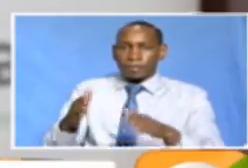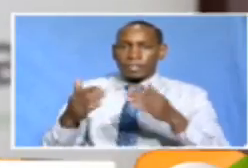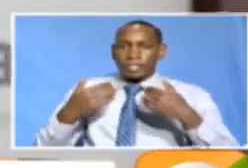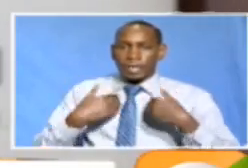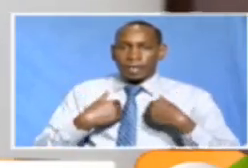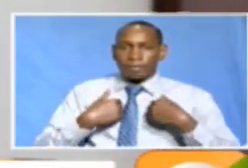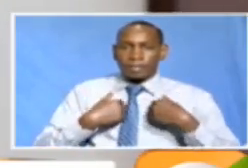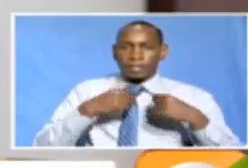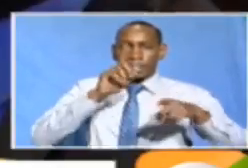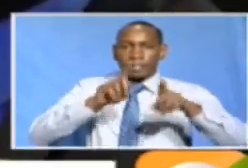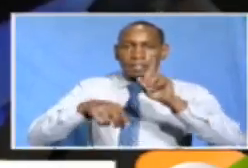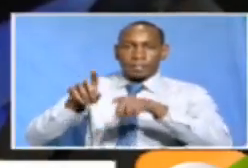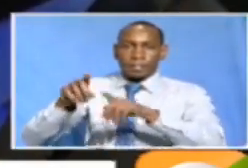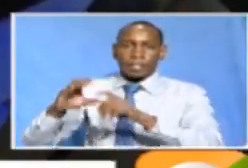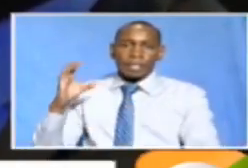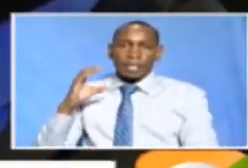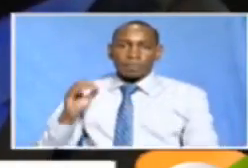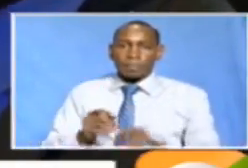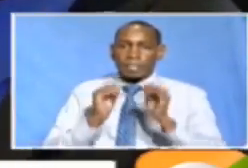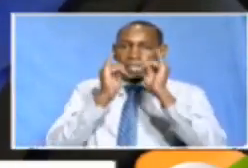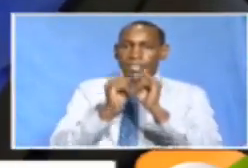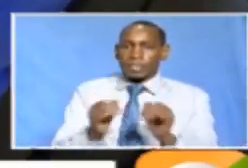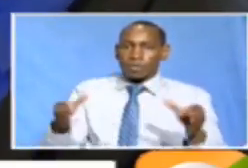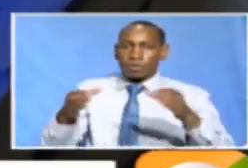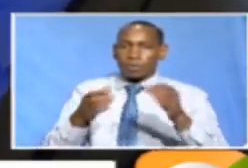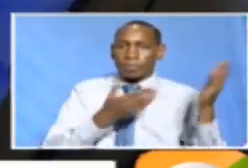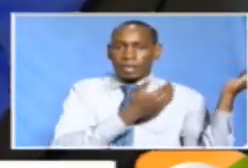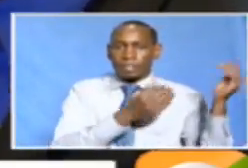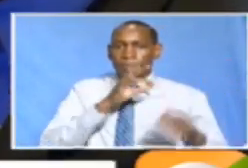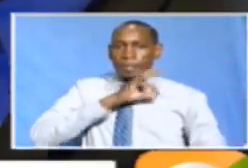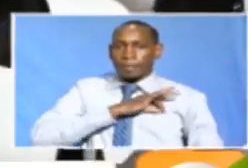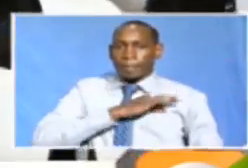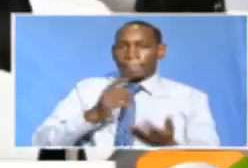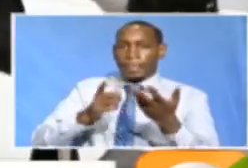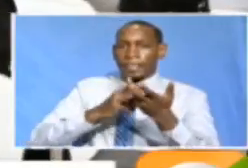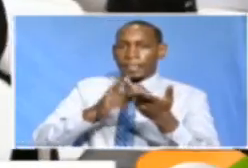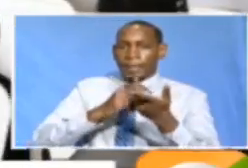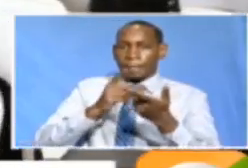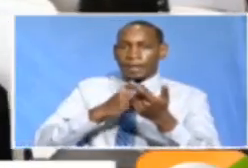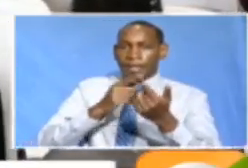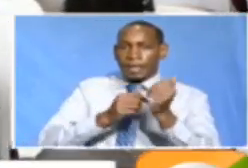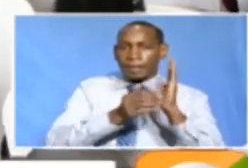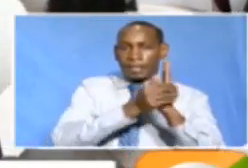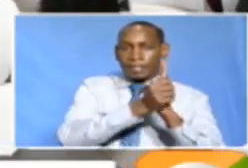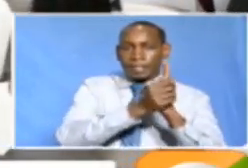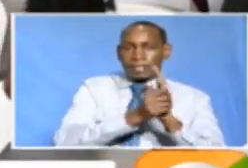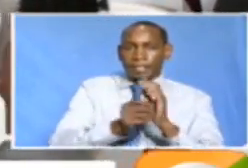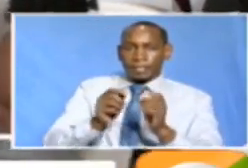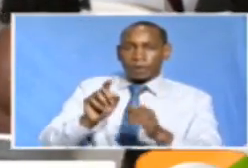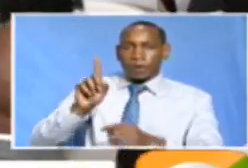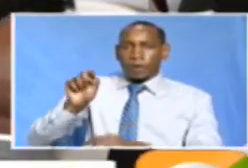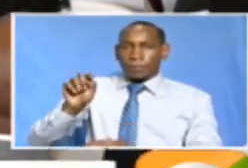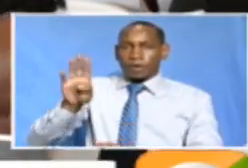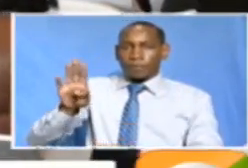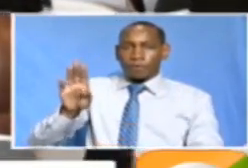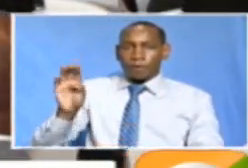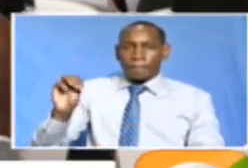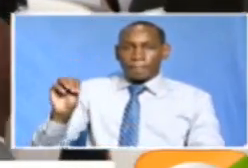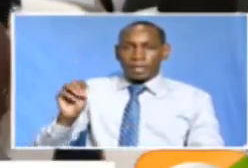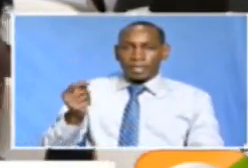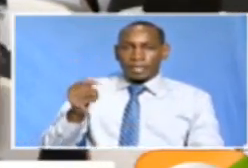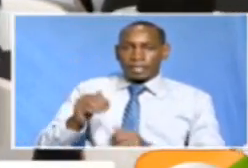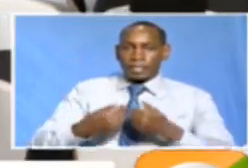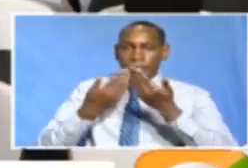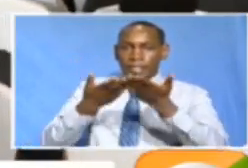broad range of customers. The new group is also expected to benefit on the number of scale if a 1.4 billion shilling cash offer made